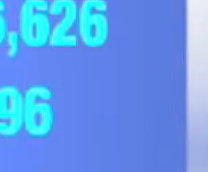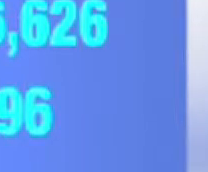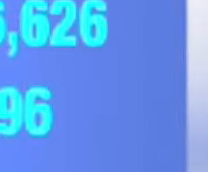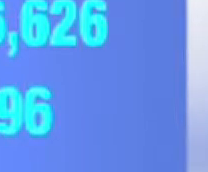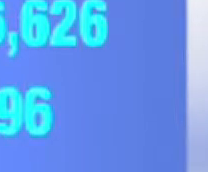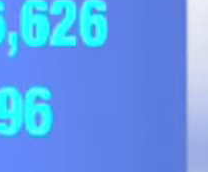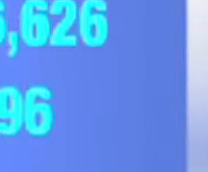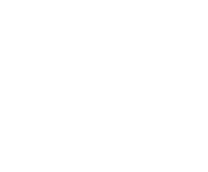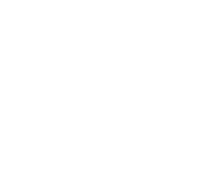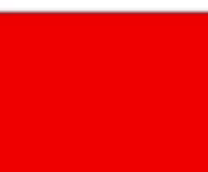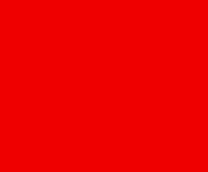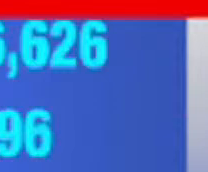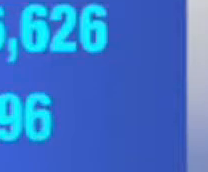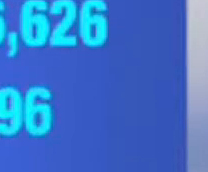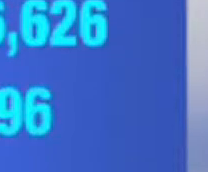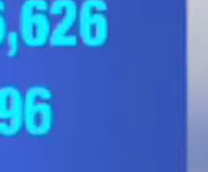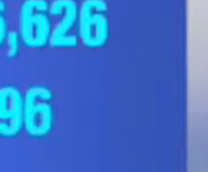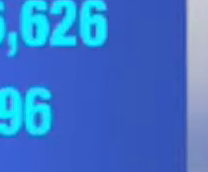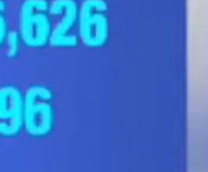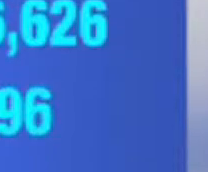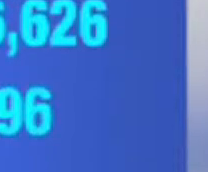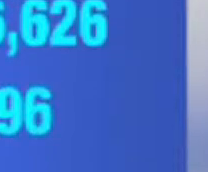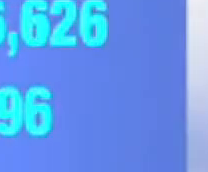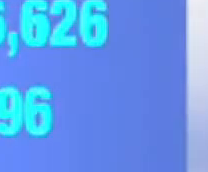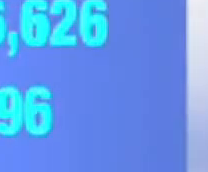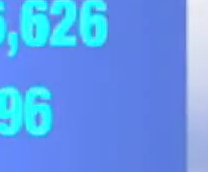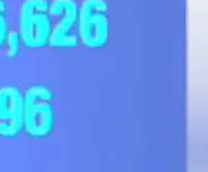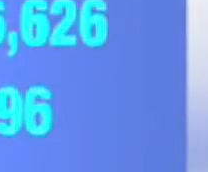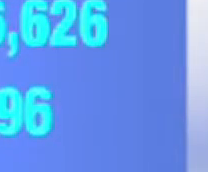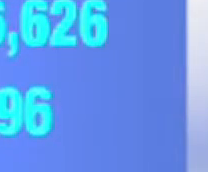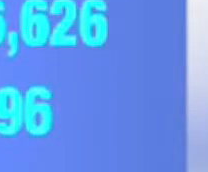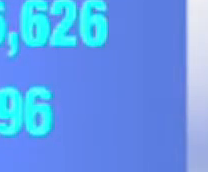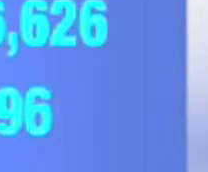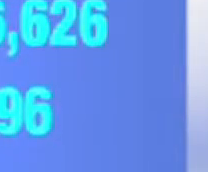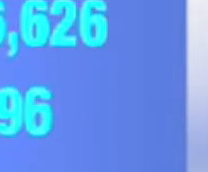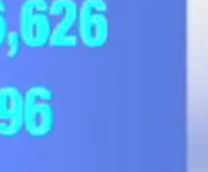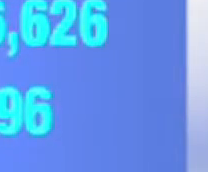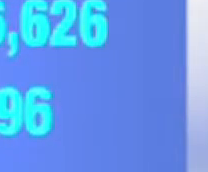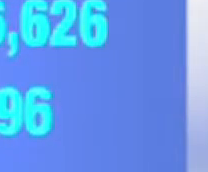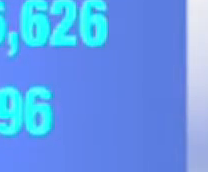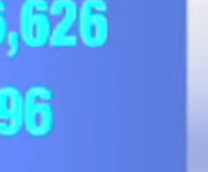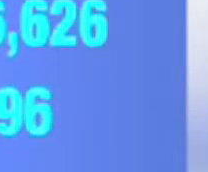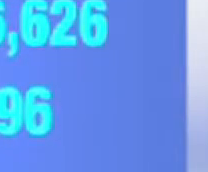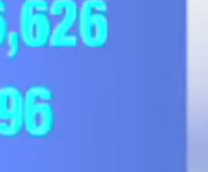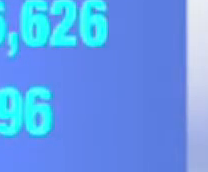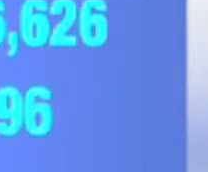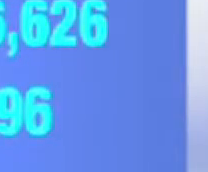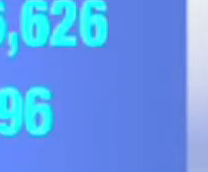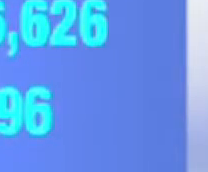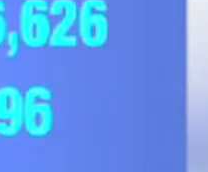116,626 votes. Kirinyaga pioneer Governor Joseph Ndathi, who is seeking to recapture the seat, garnered